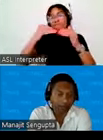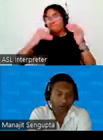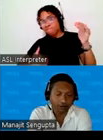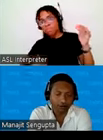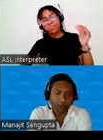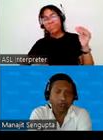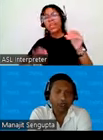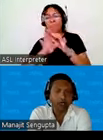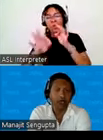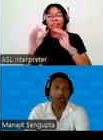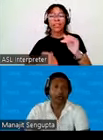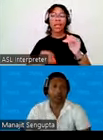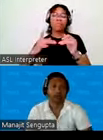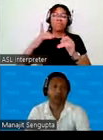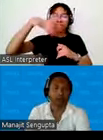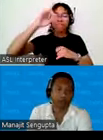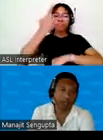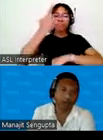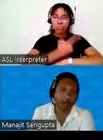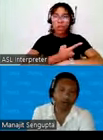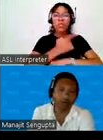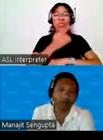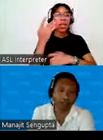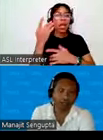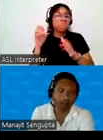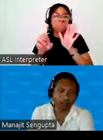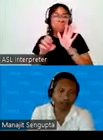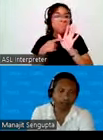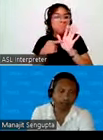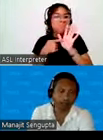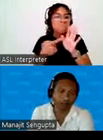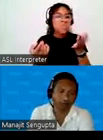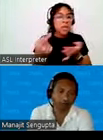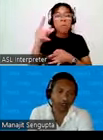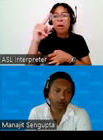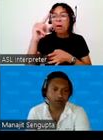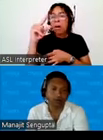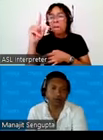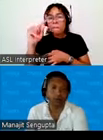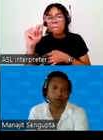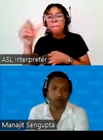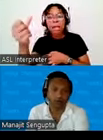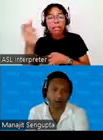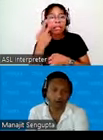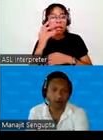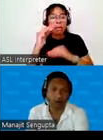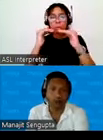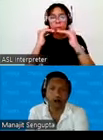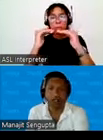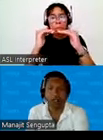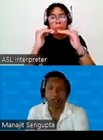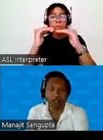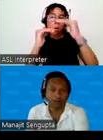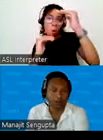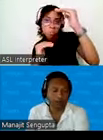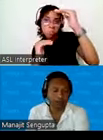were to use, say, 2010, we would have a year where both wind and solar are low. On